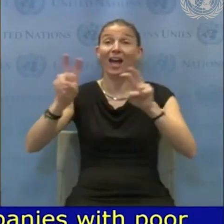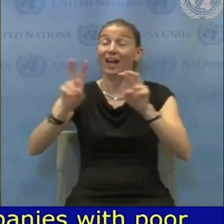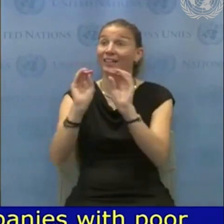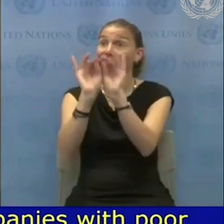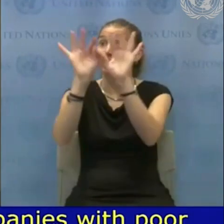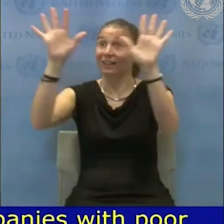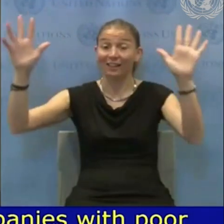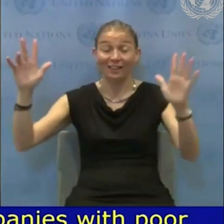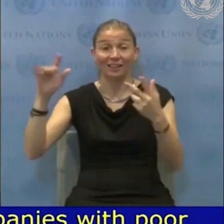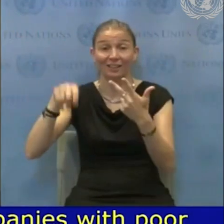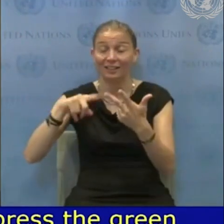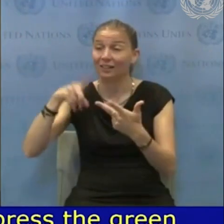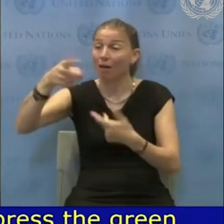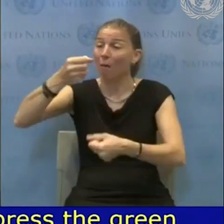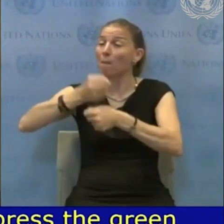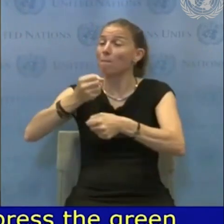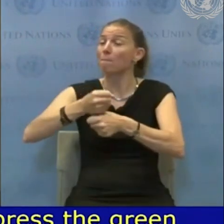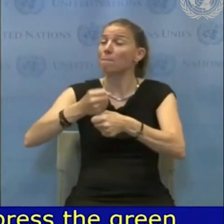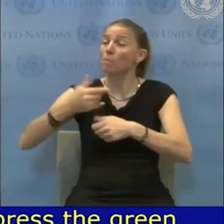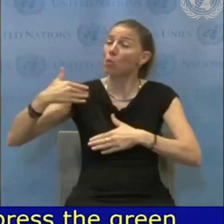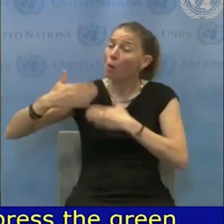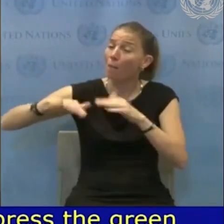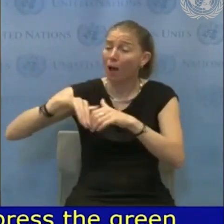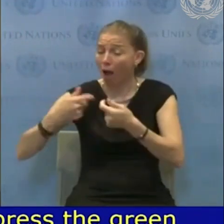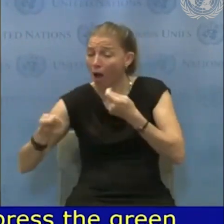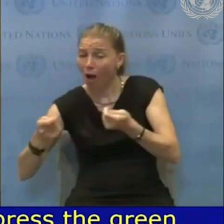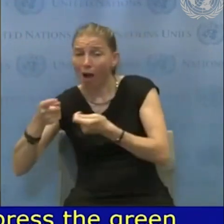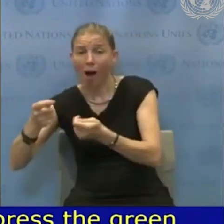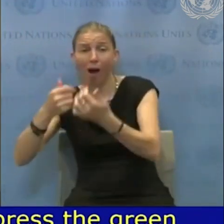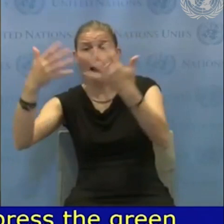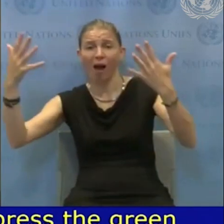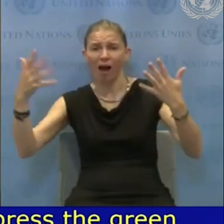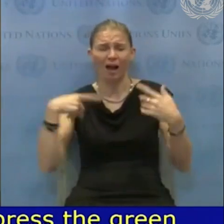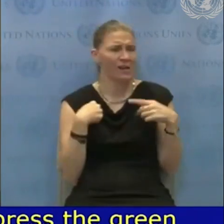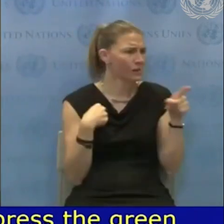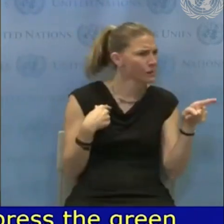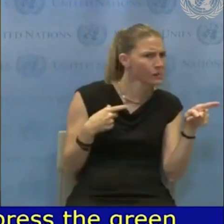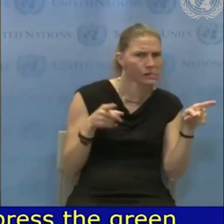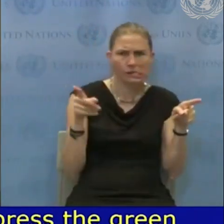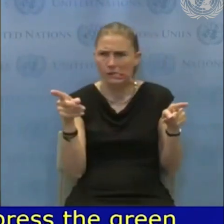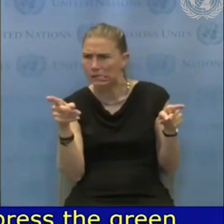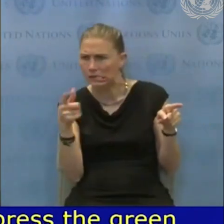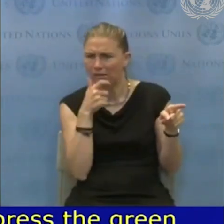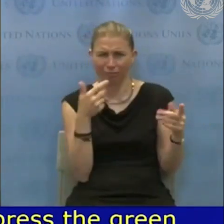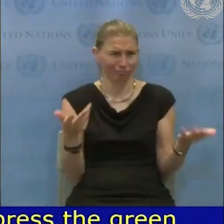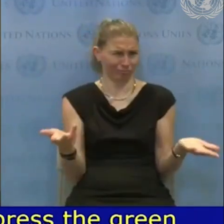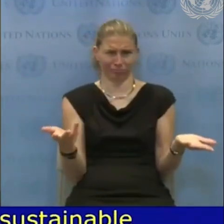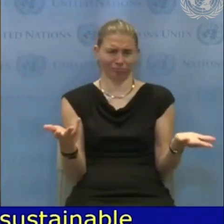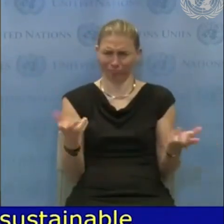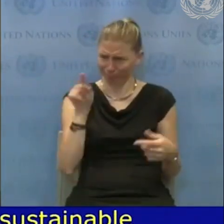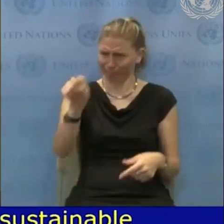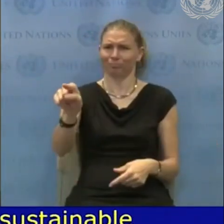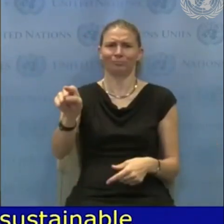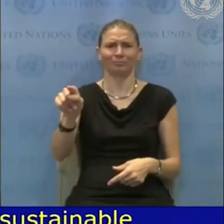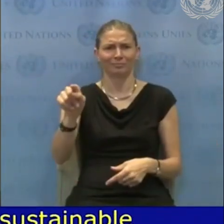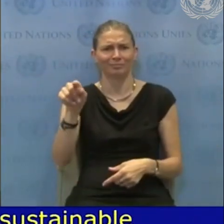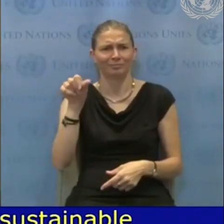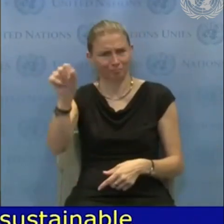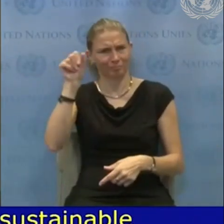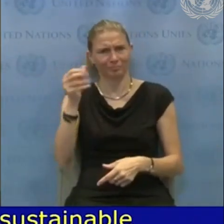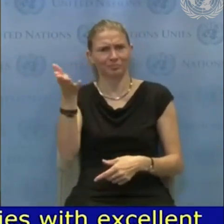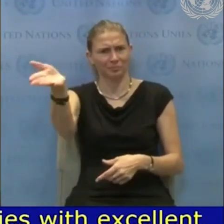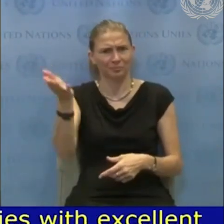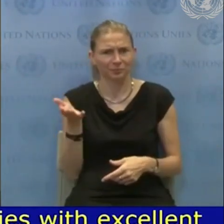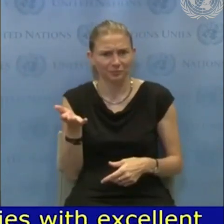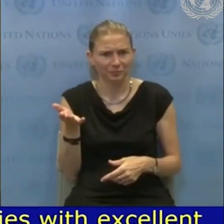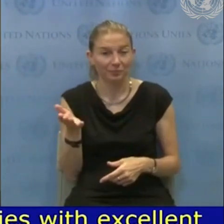excellent employee practices. Sounds a pretty simple decision, right? And according to the UK government's Investing